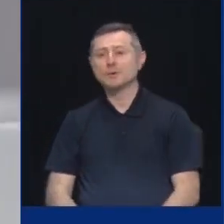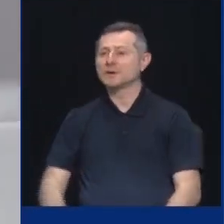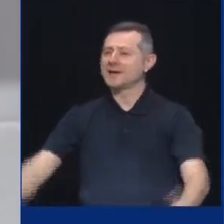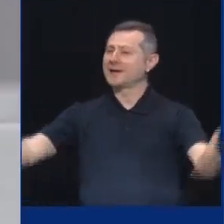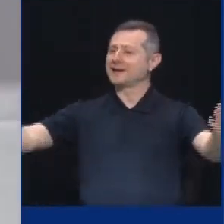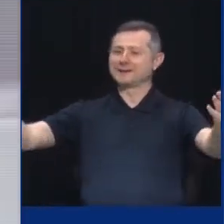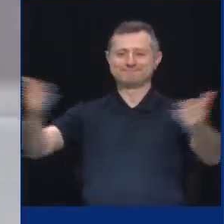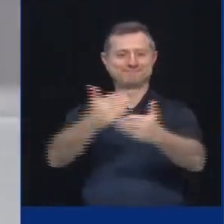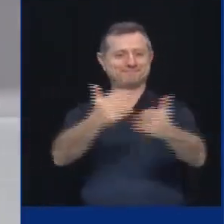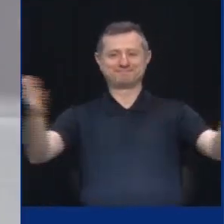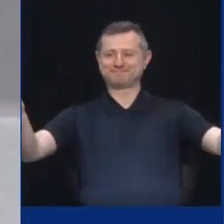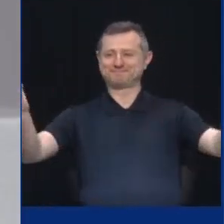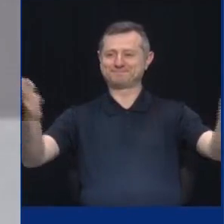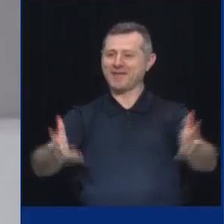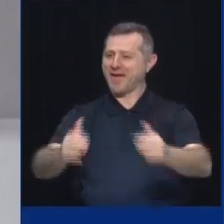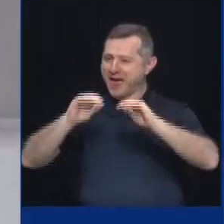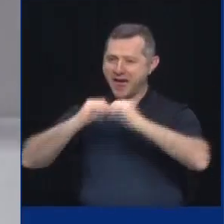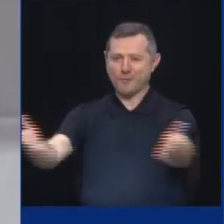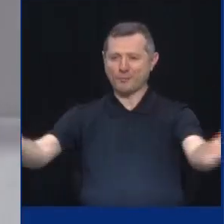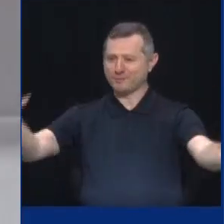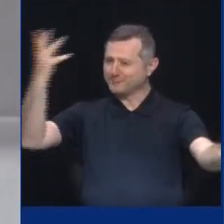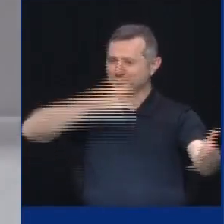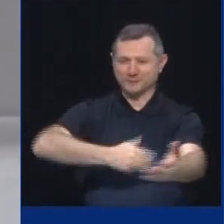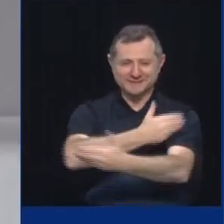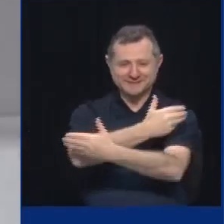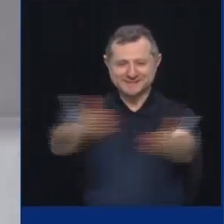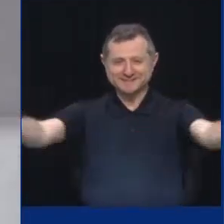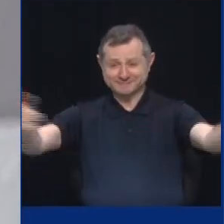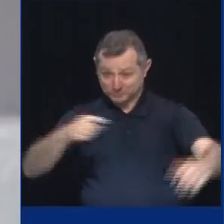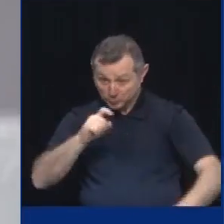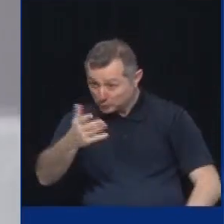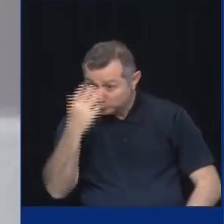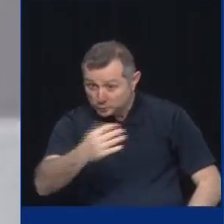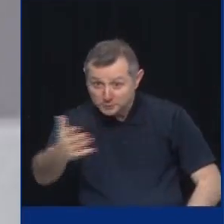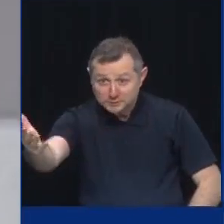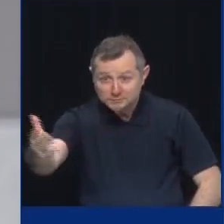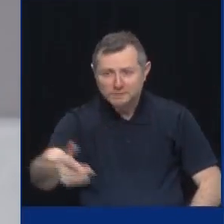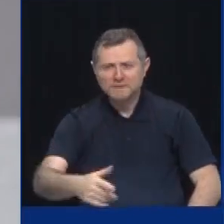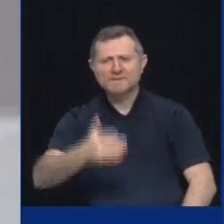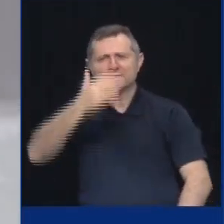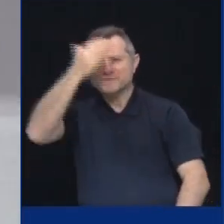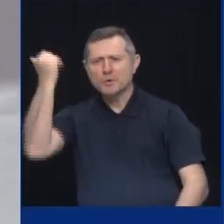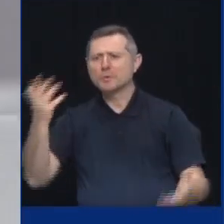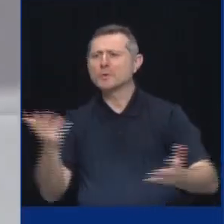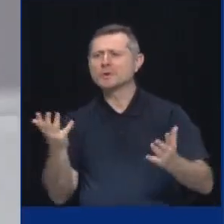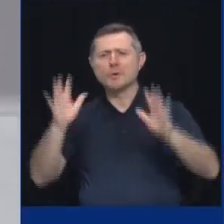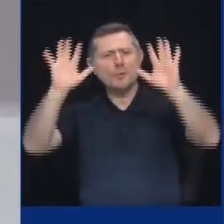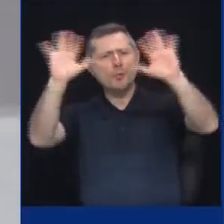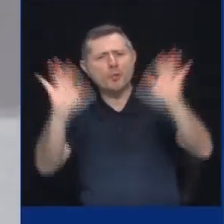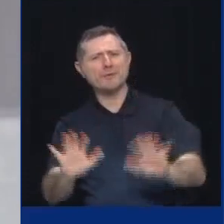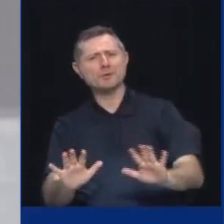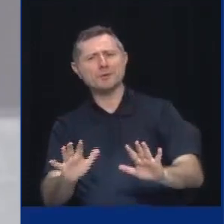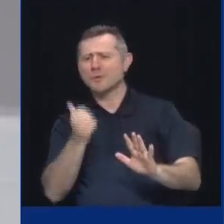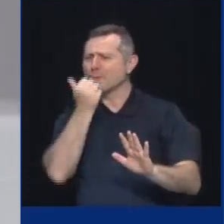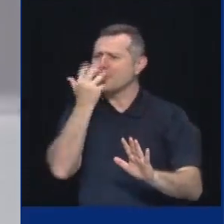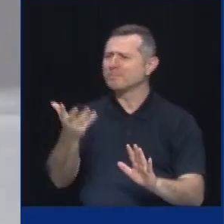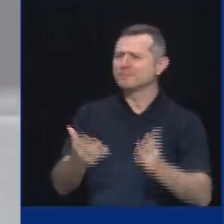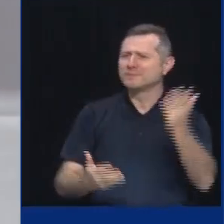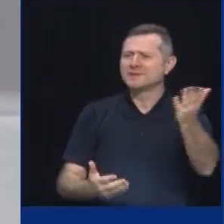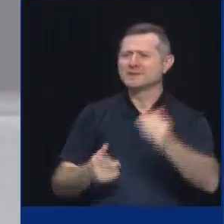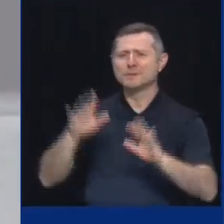How beautiful is this, isn't it? Forget the weather, a little warm, but we are together, and there